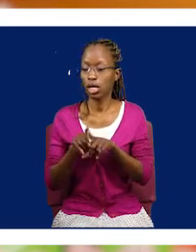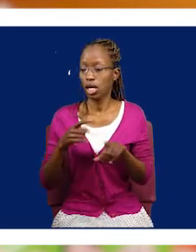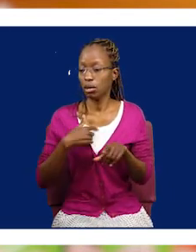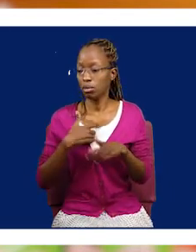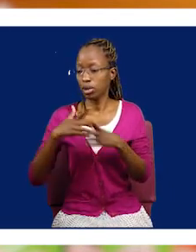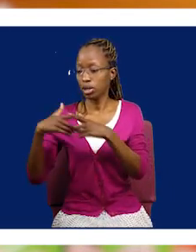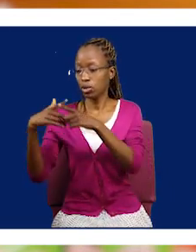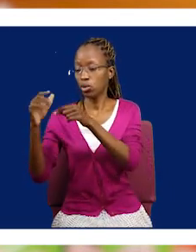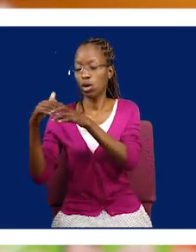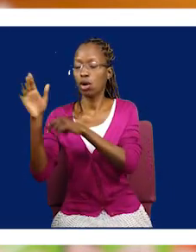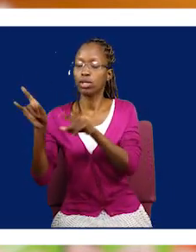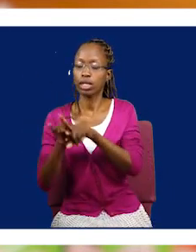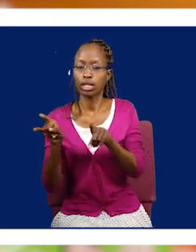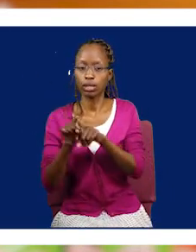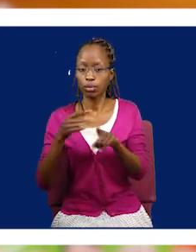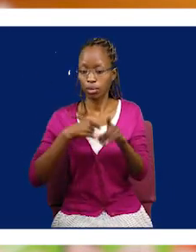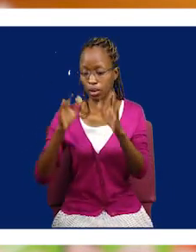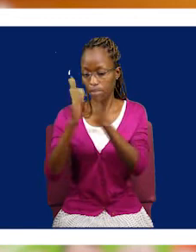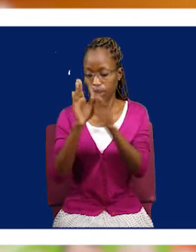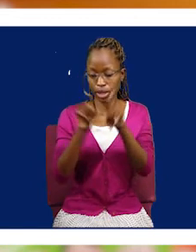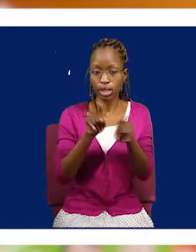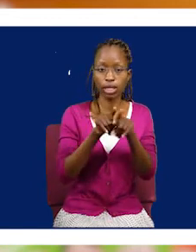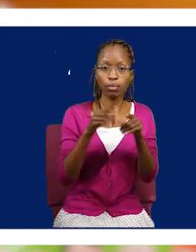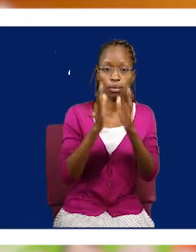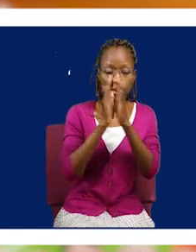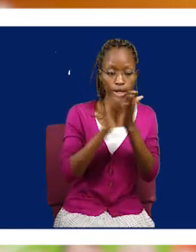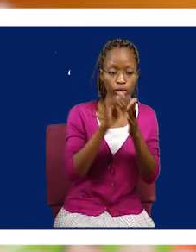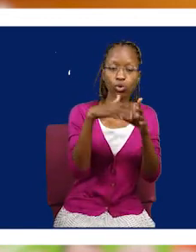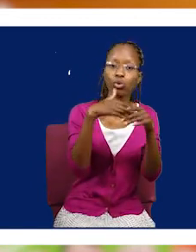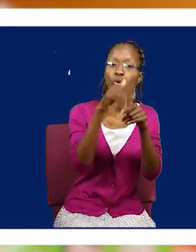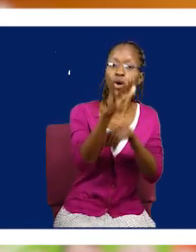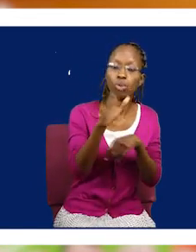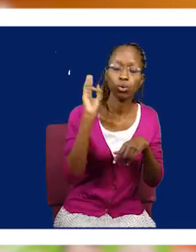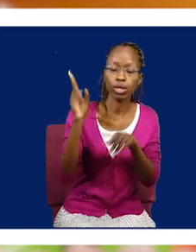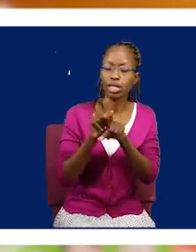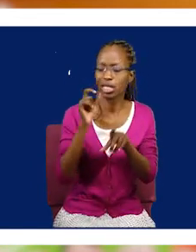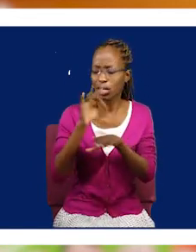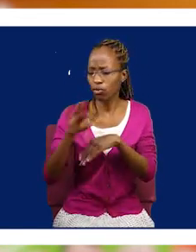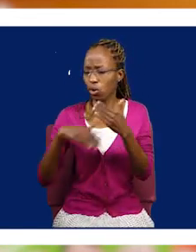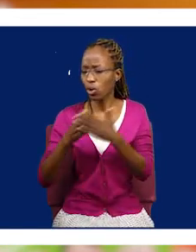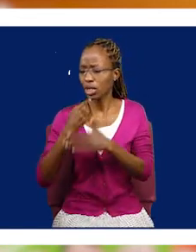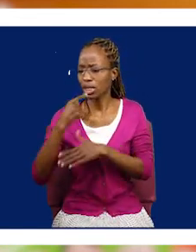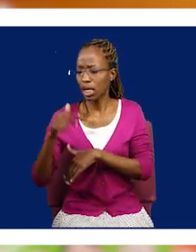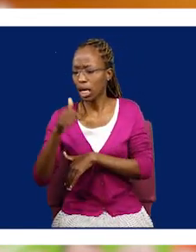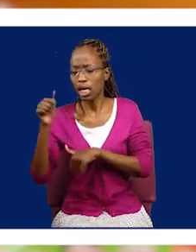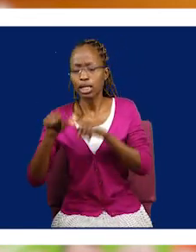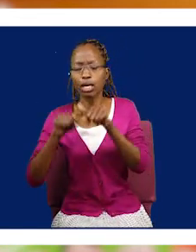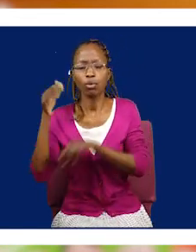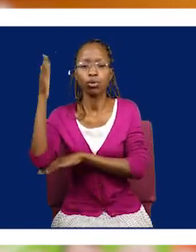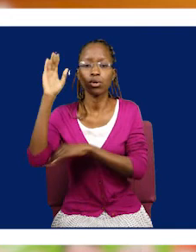out, I also pray that you will go out. And if all of us tell others about